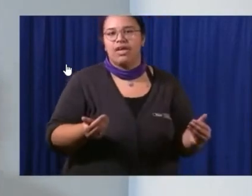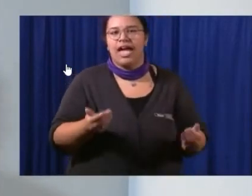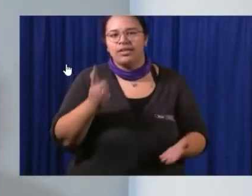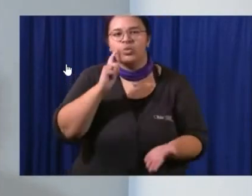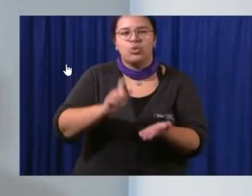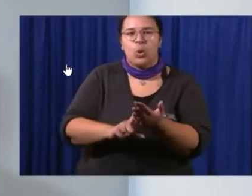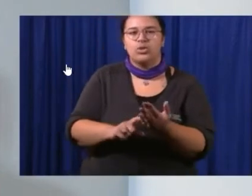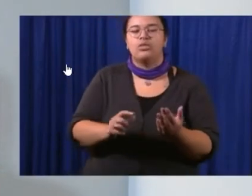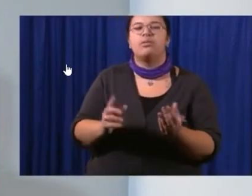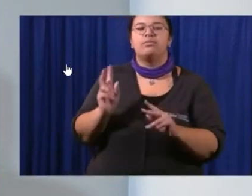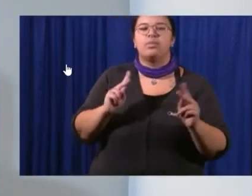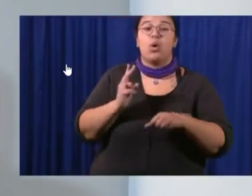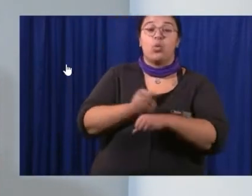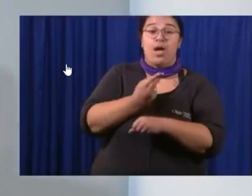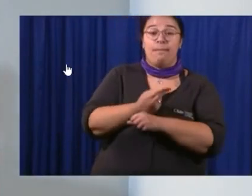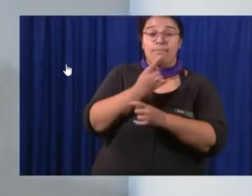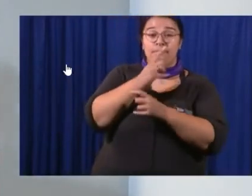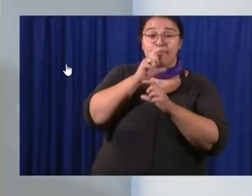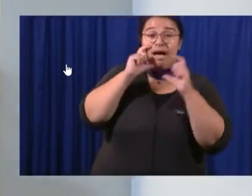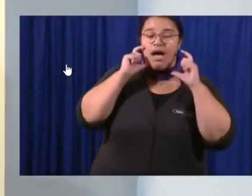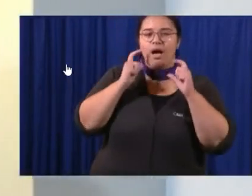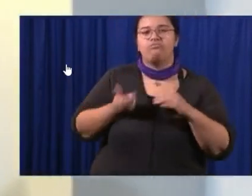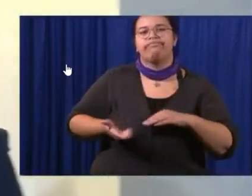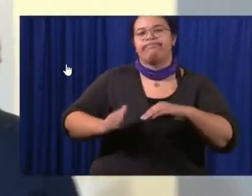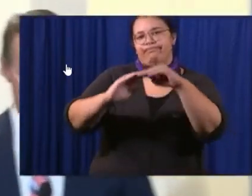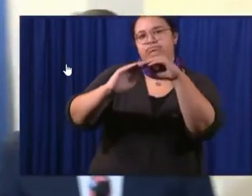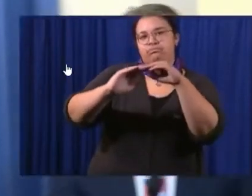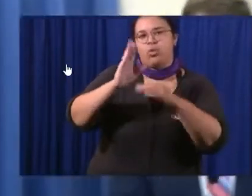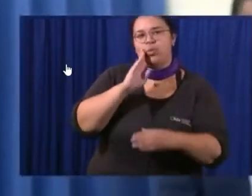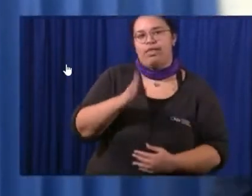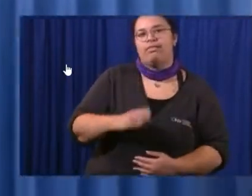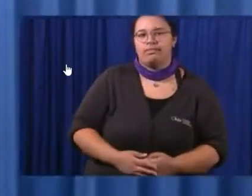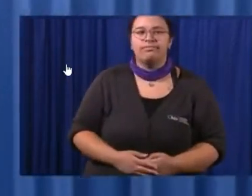people see the increases going forward.